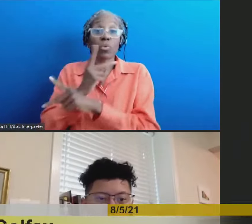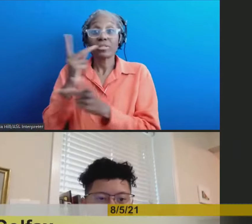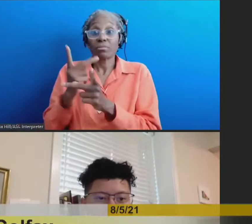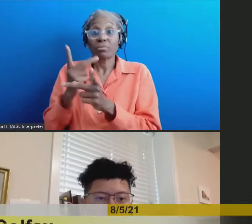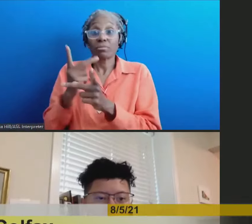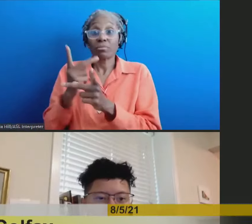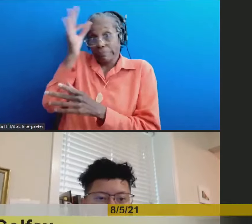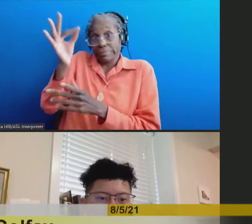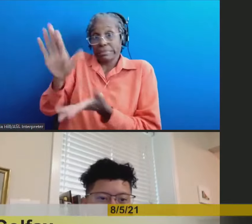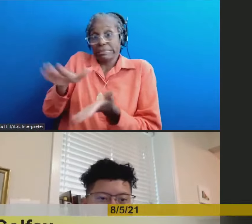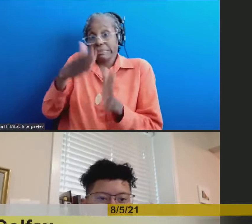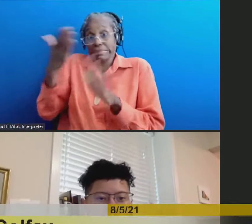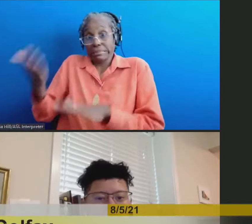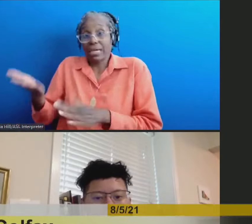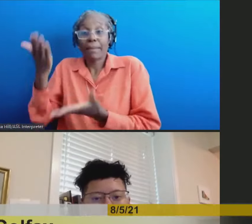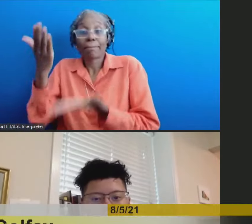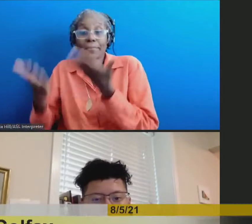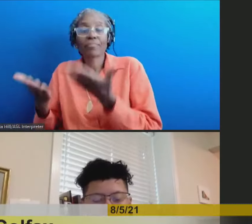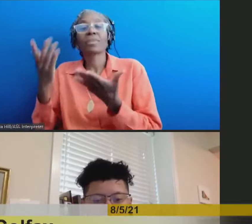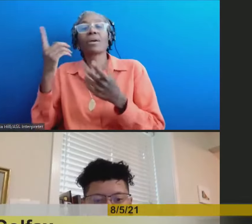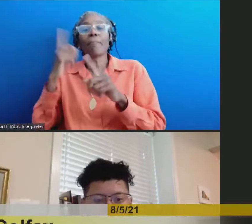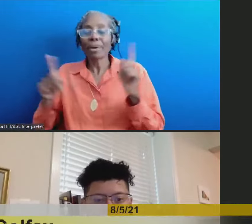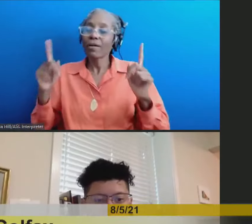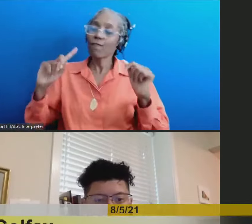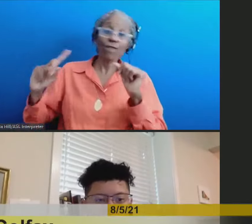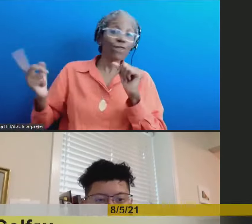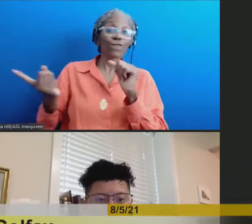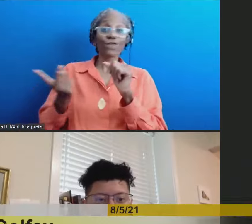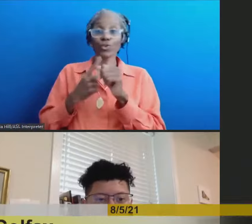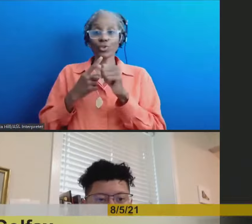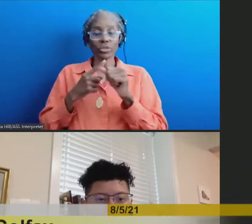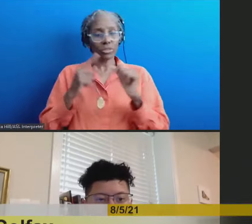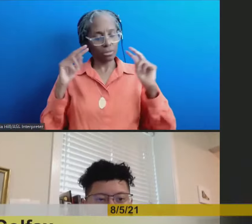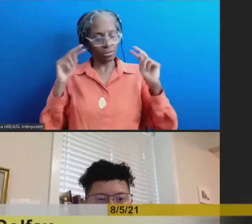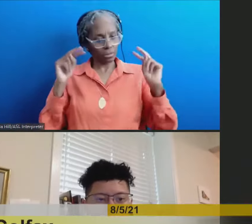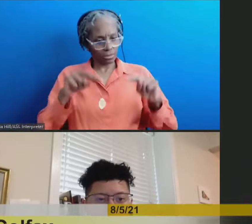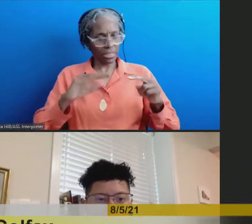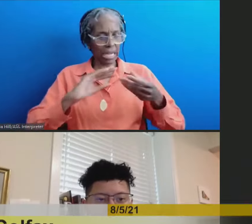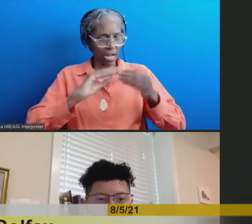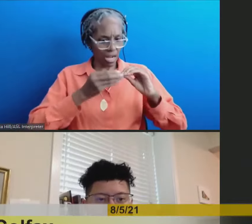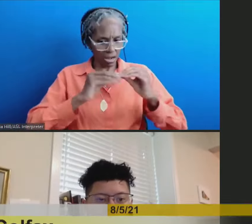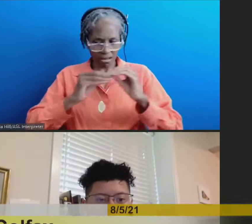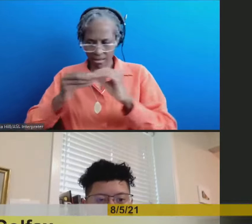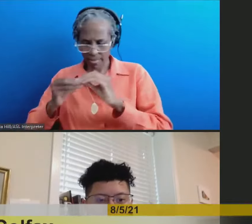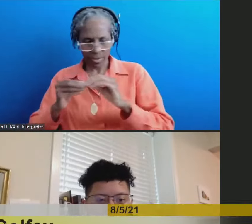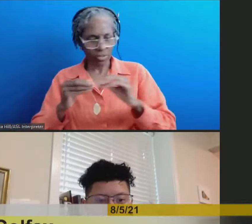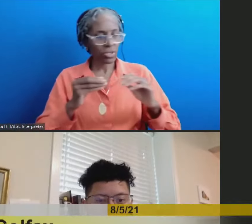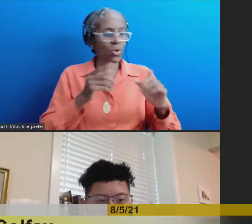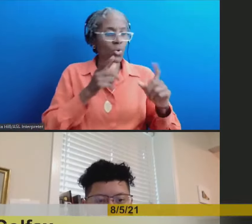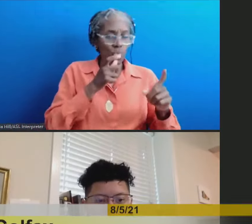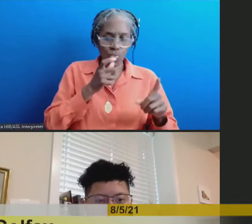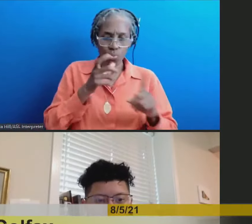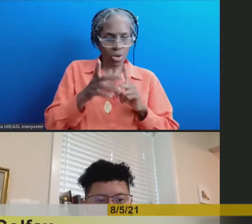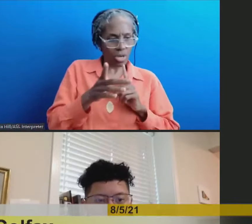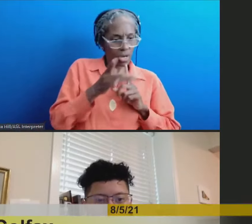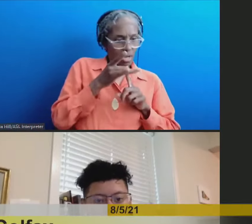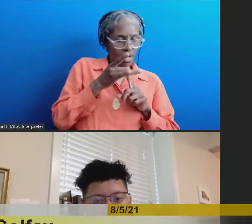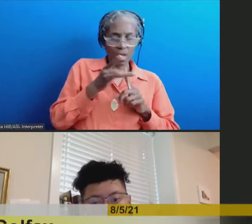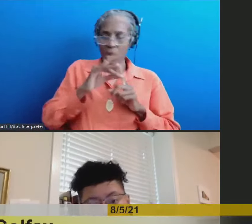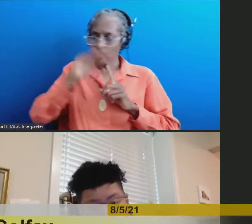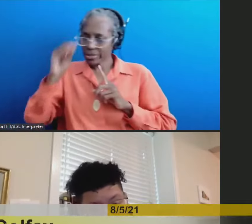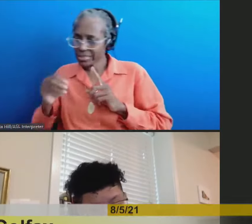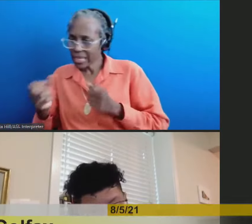died. So I think we just need to look at the numbers and look at the rate of infection and severe infections.